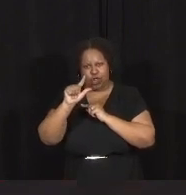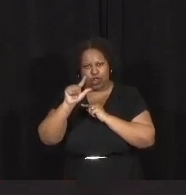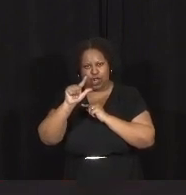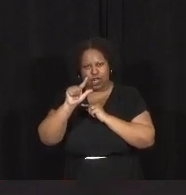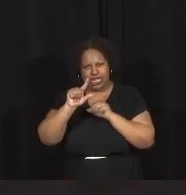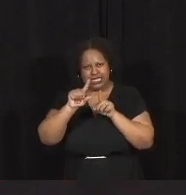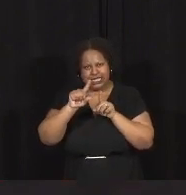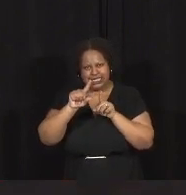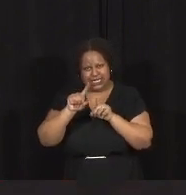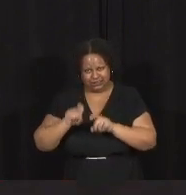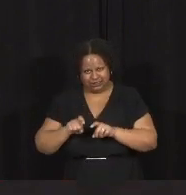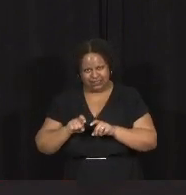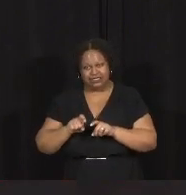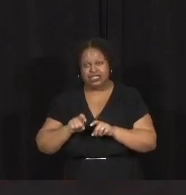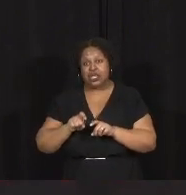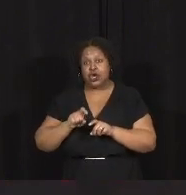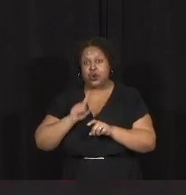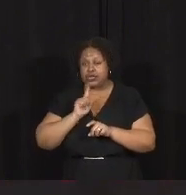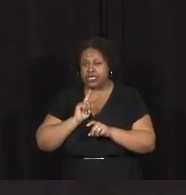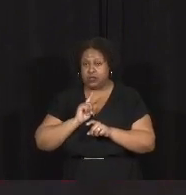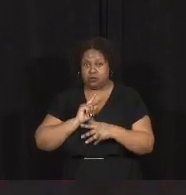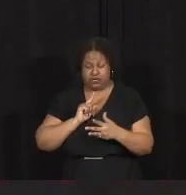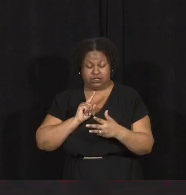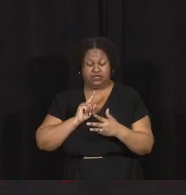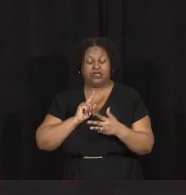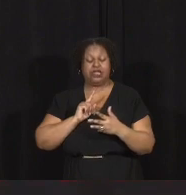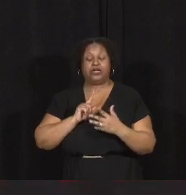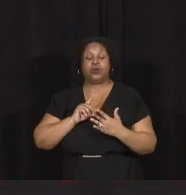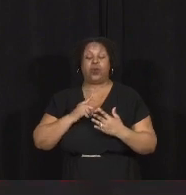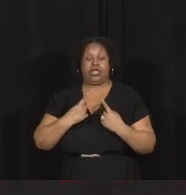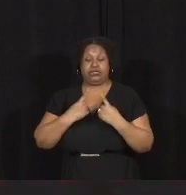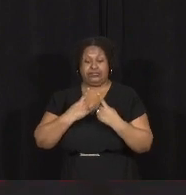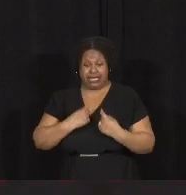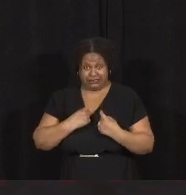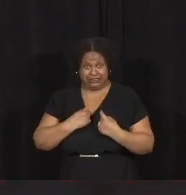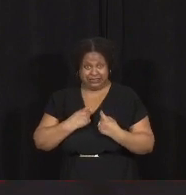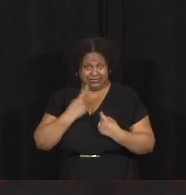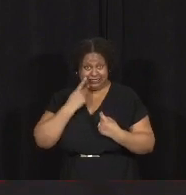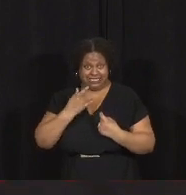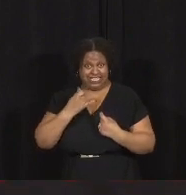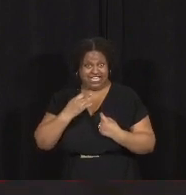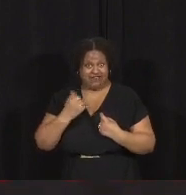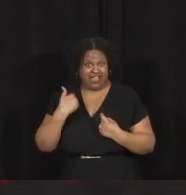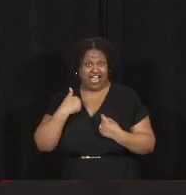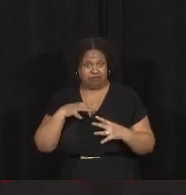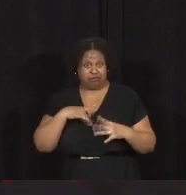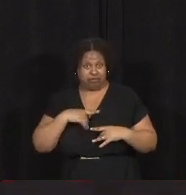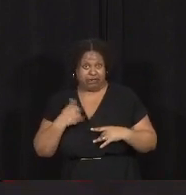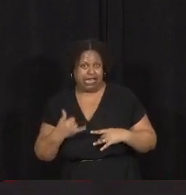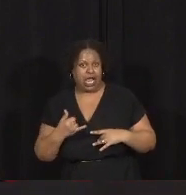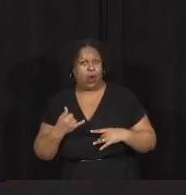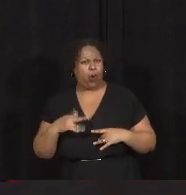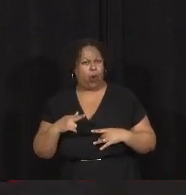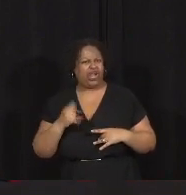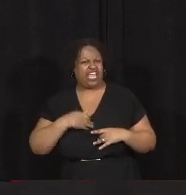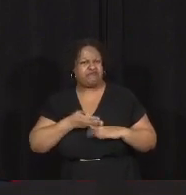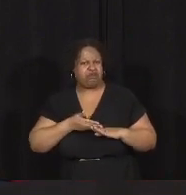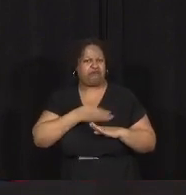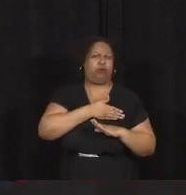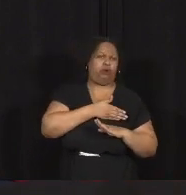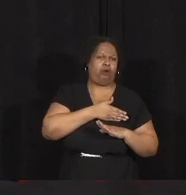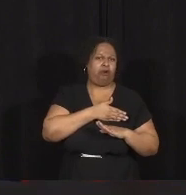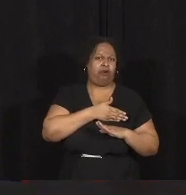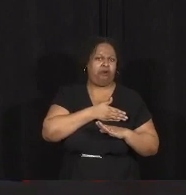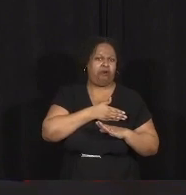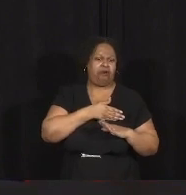the preceding weeks and months, that can actually be very helpful, because in a place where there's very